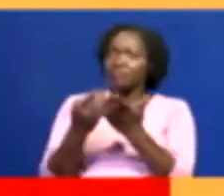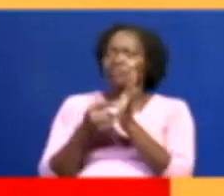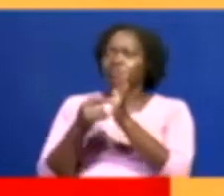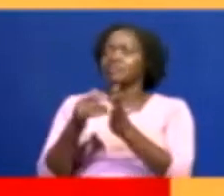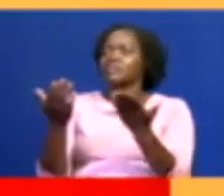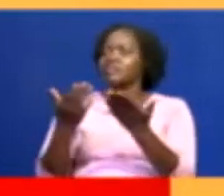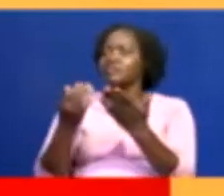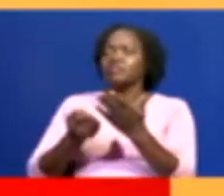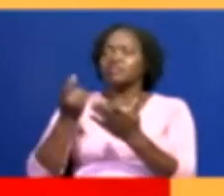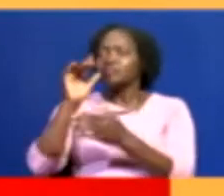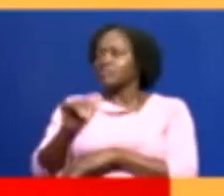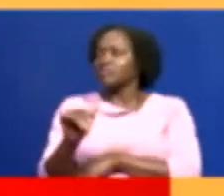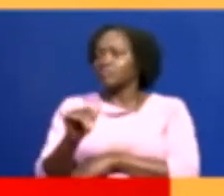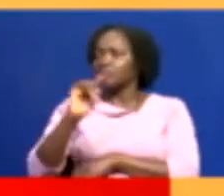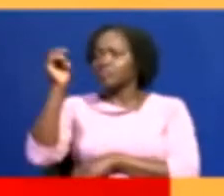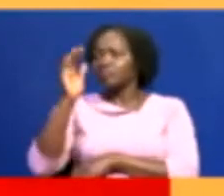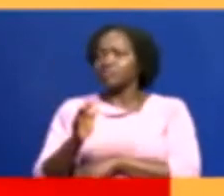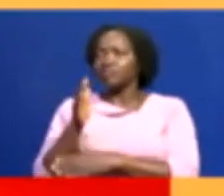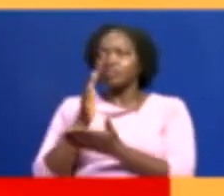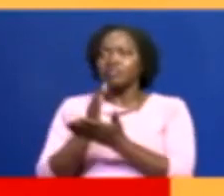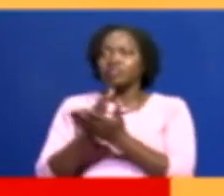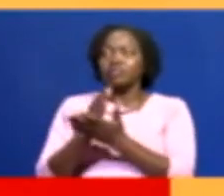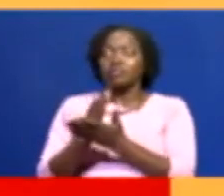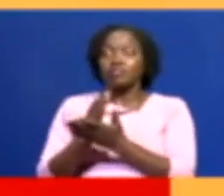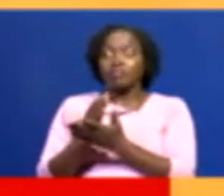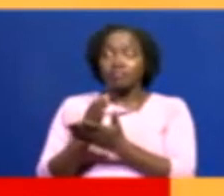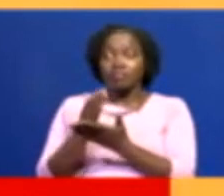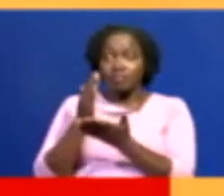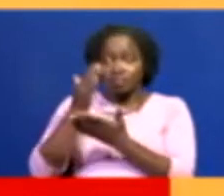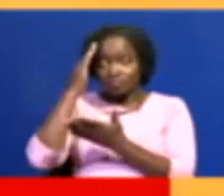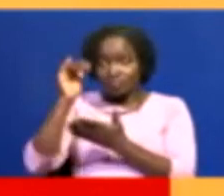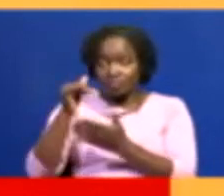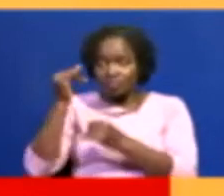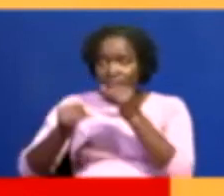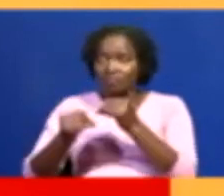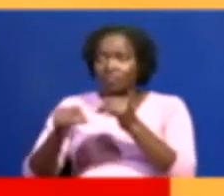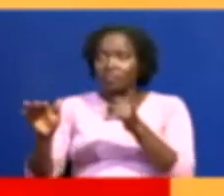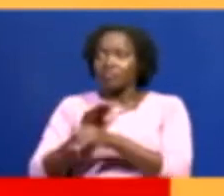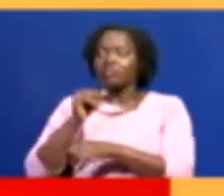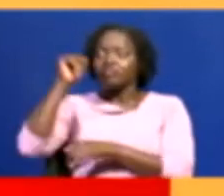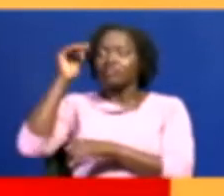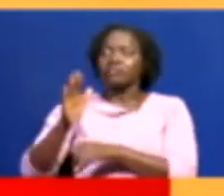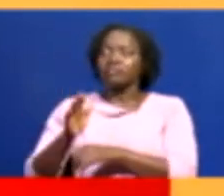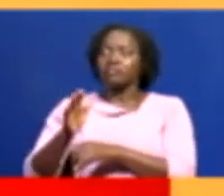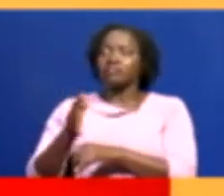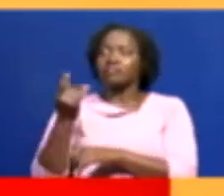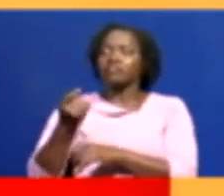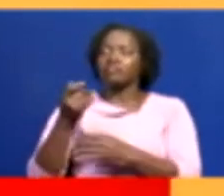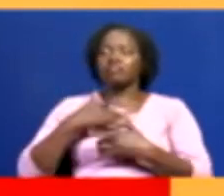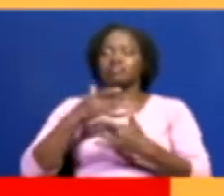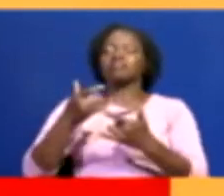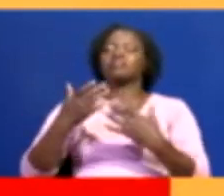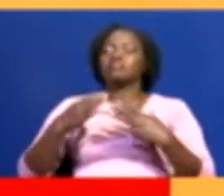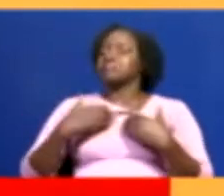where you have to understand that Kenyans have to really get to this realization that at the end of the day, most of the politicians have very little interests